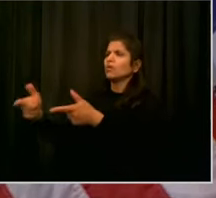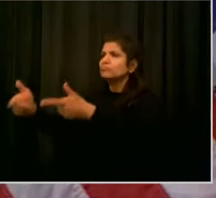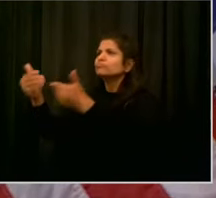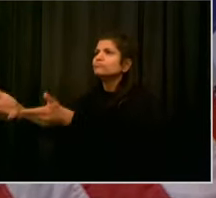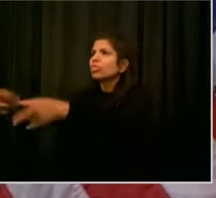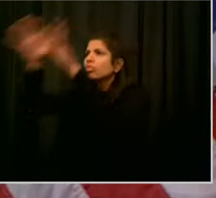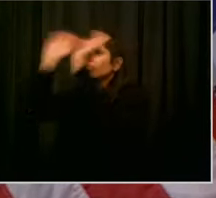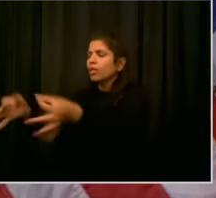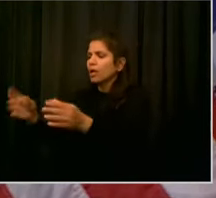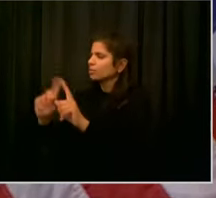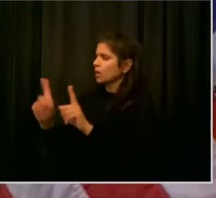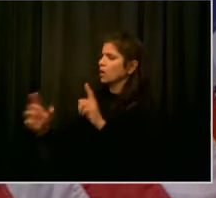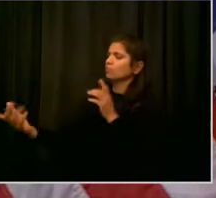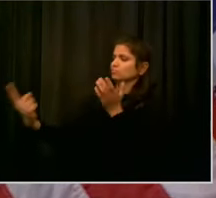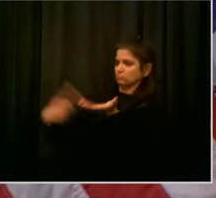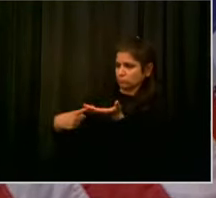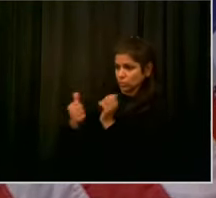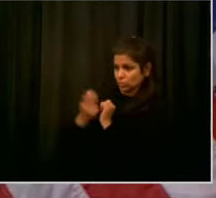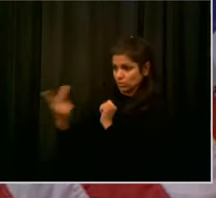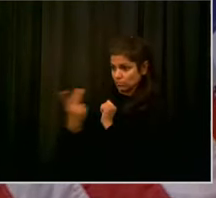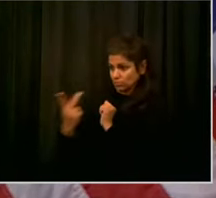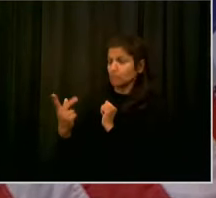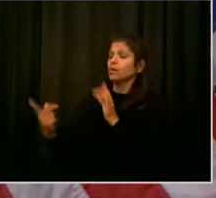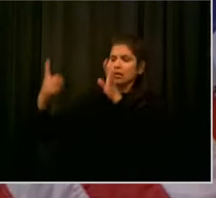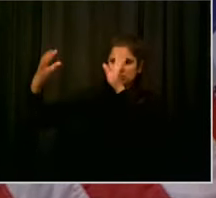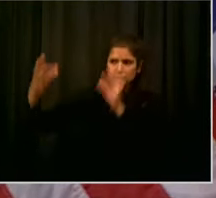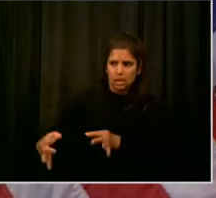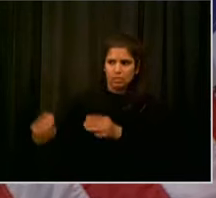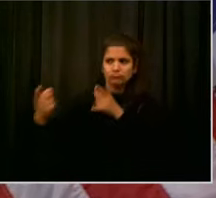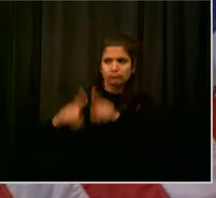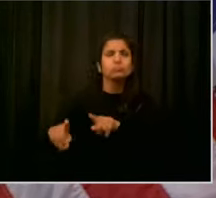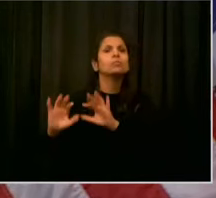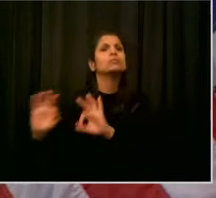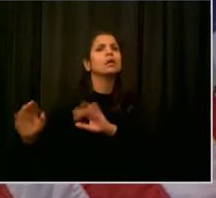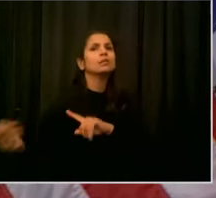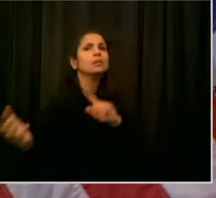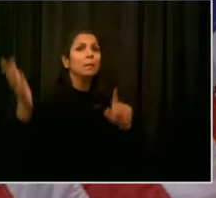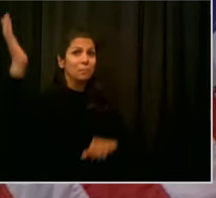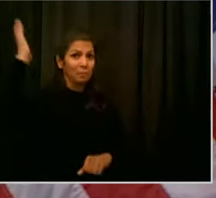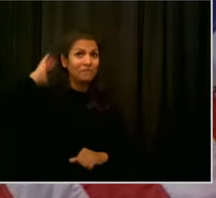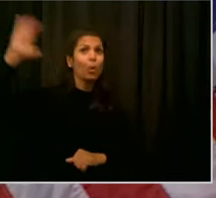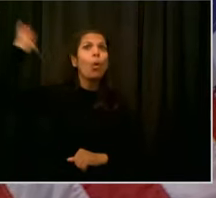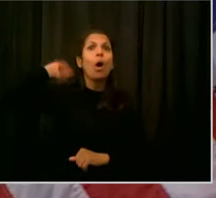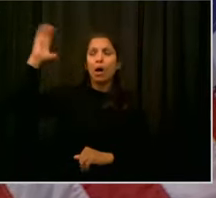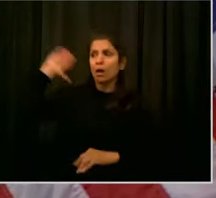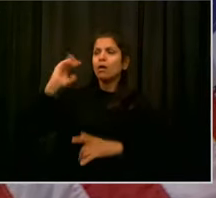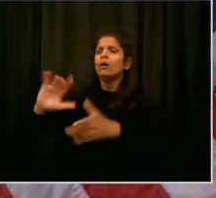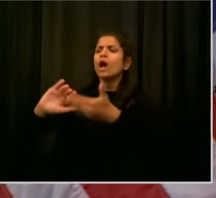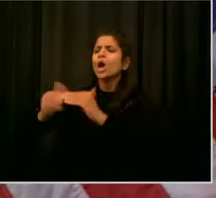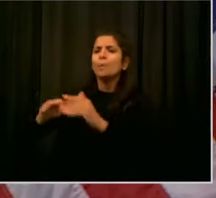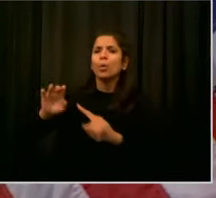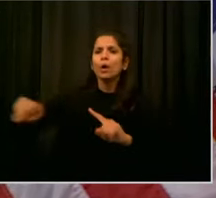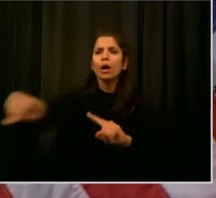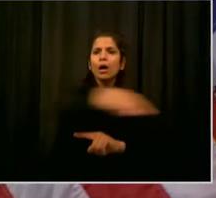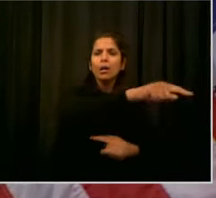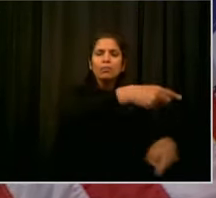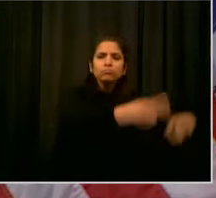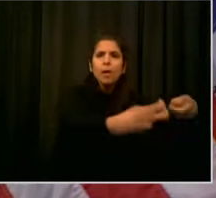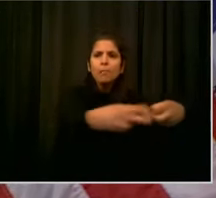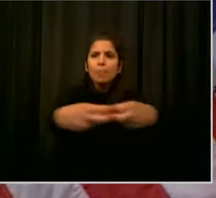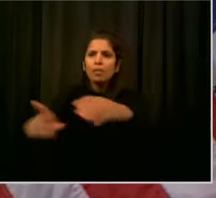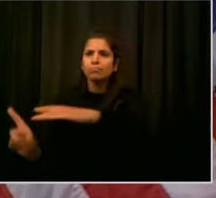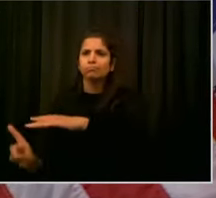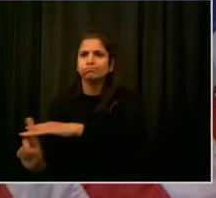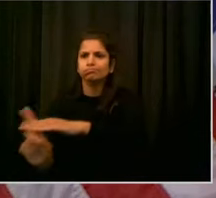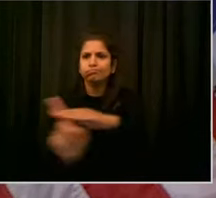commissioners have brought forward plans and visions around neighborhood policing, around police reform. Remember, Anyone who has the illusion that each